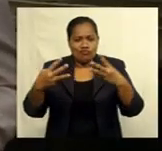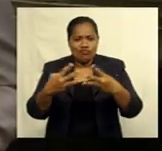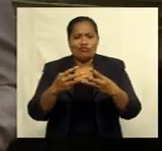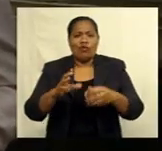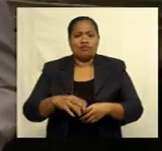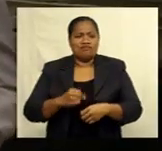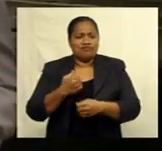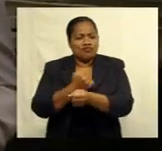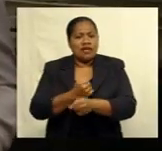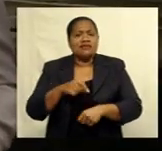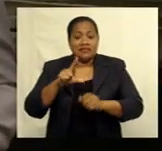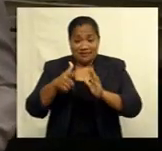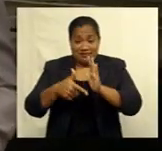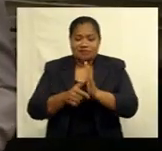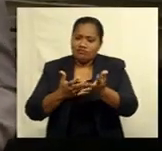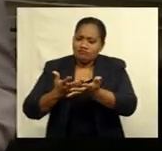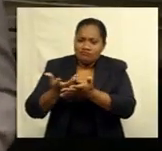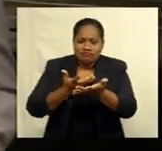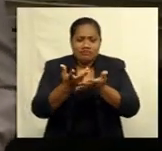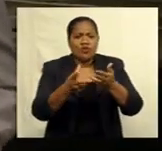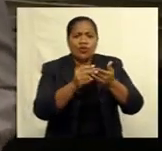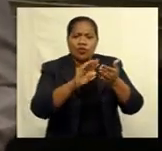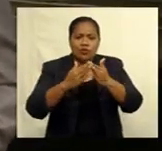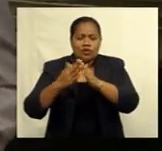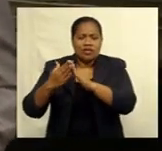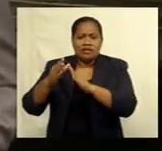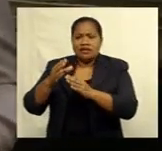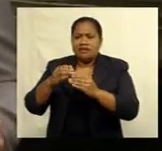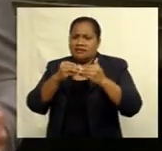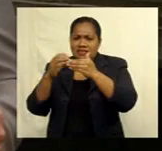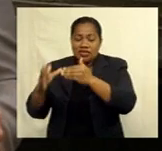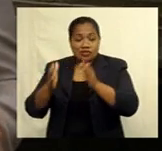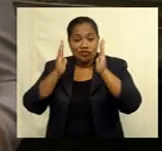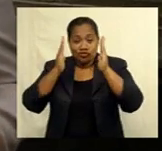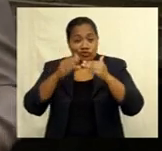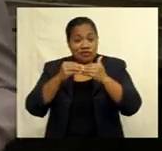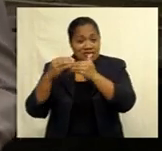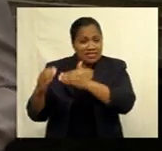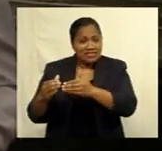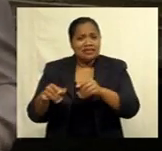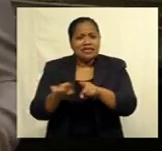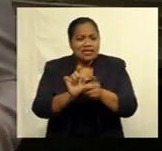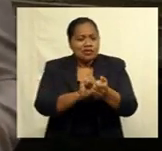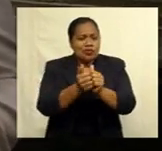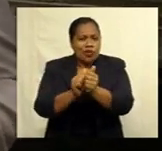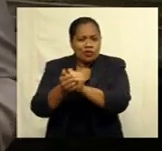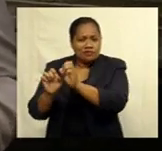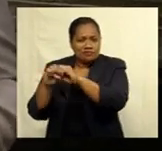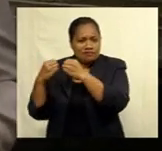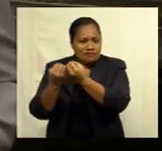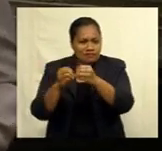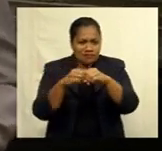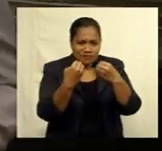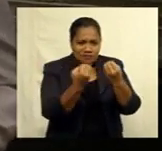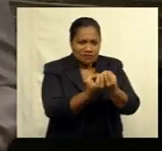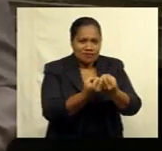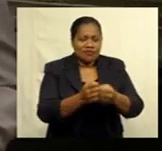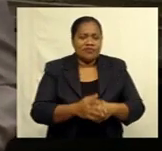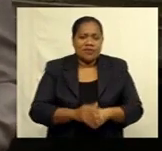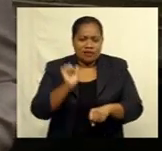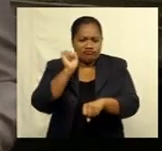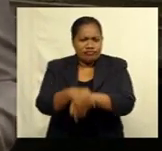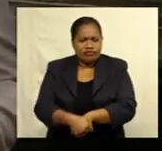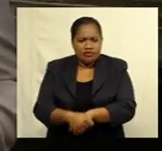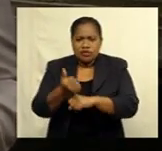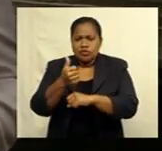able to dialogue with community leaders, church leaders, as well as sporting organizations condemning the use of illegal